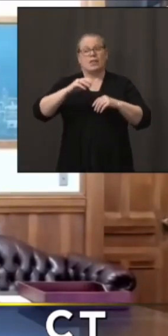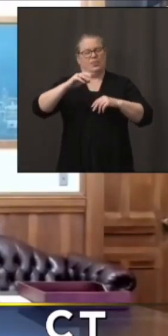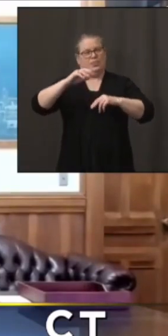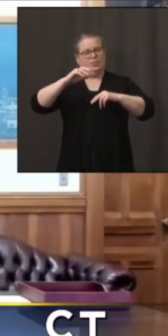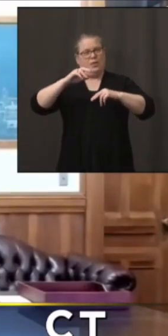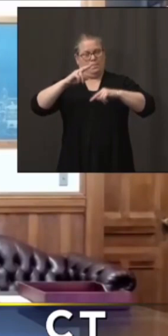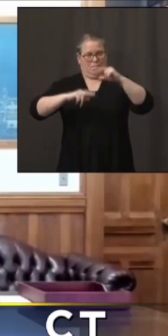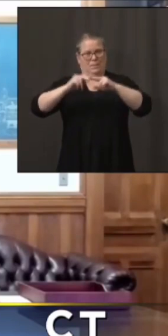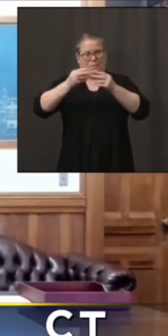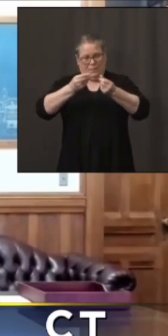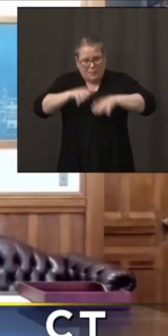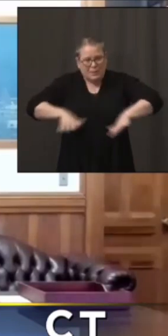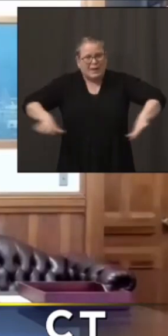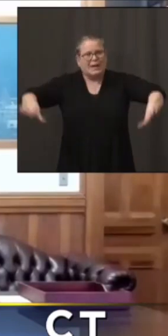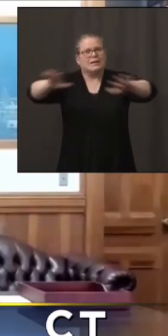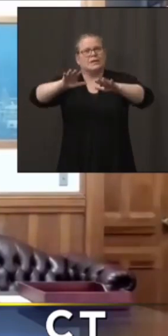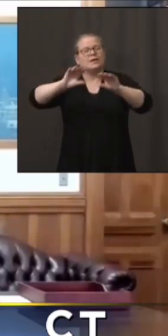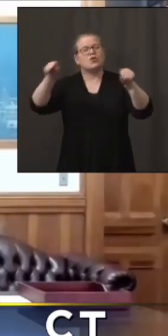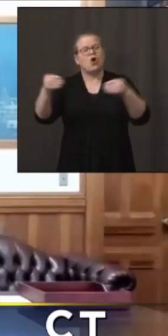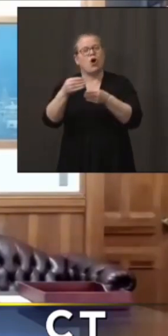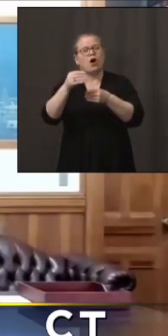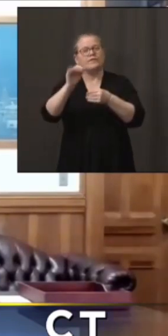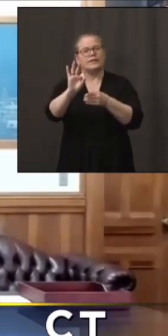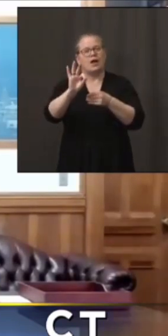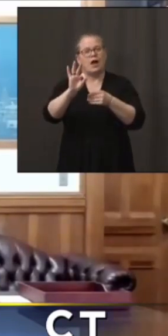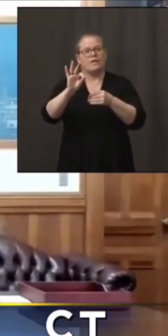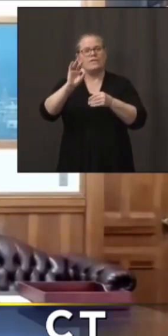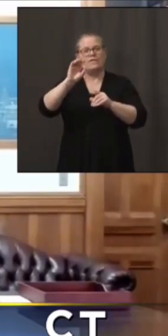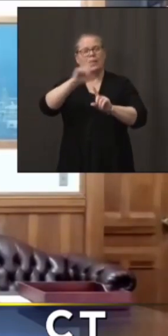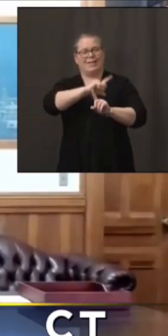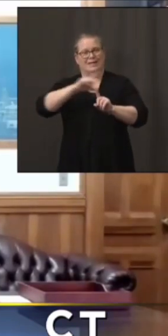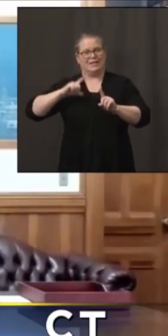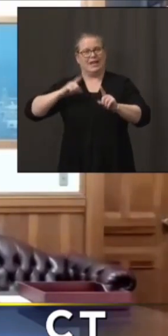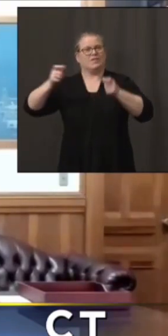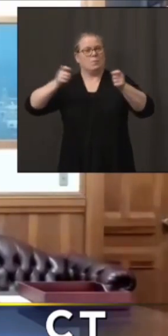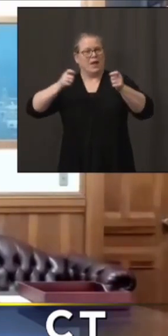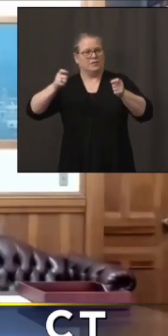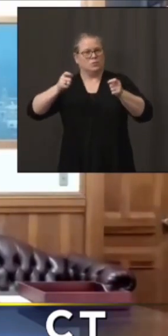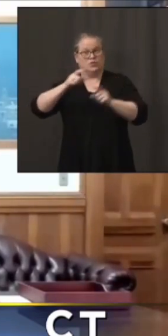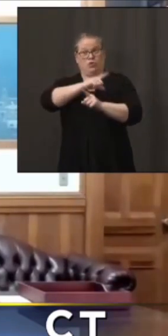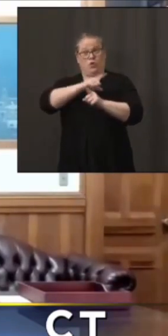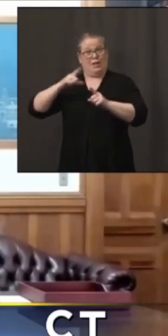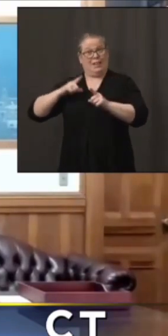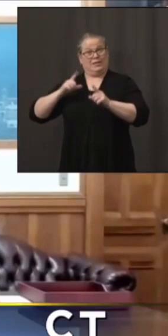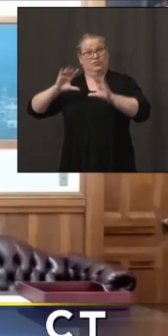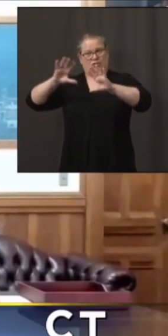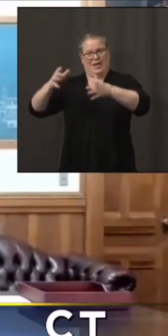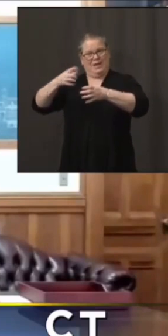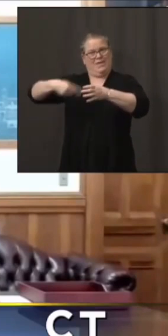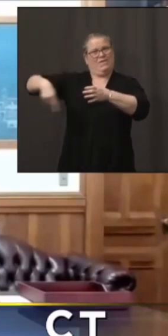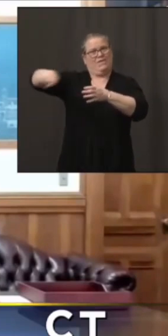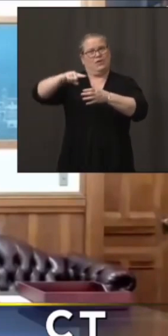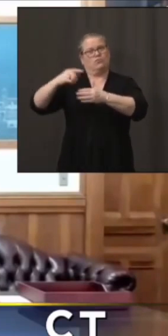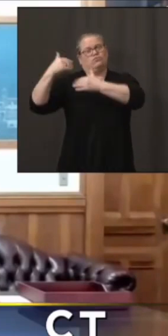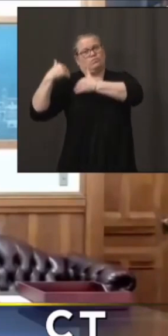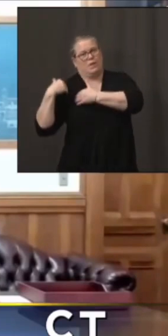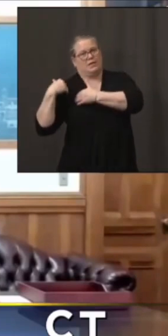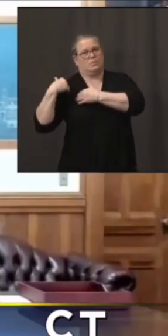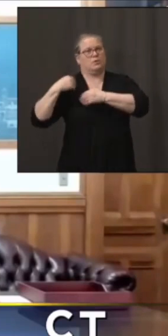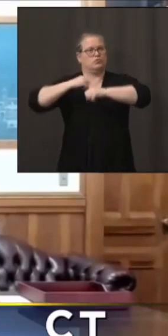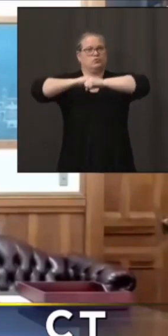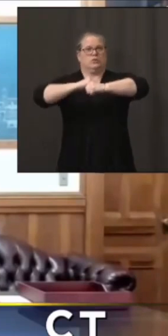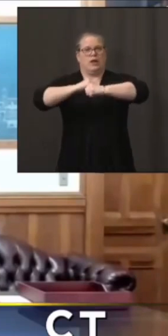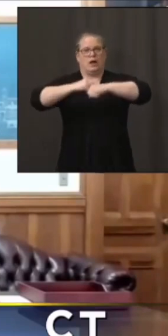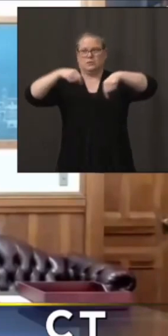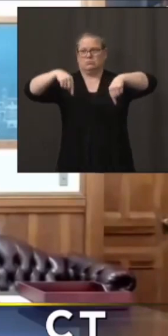Management of the legislative branch. So first and foremost, when it comes to the protection of the Capitol, while we're always able and want